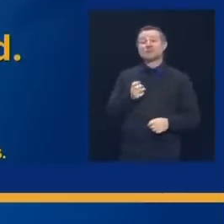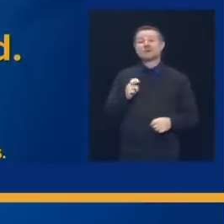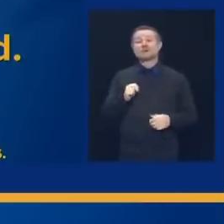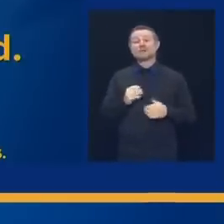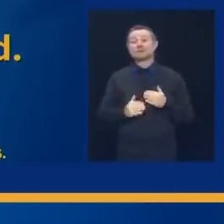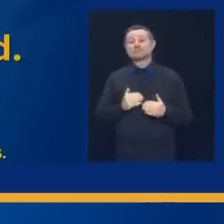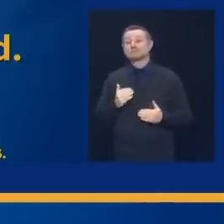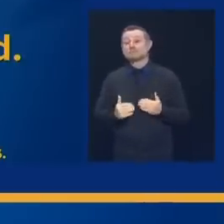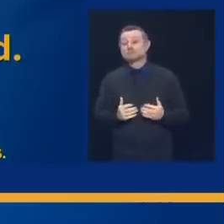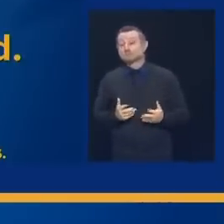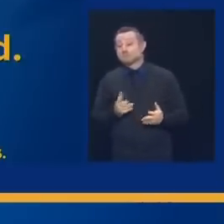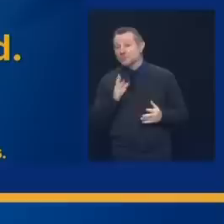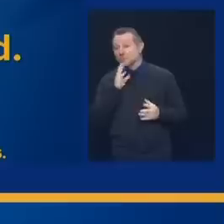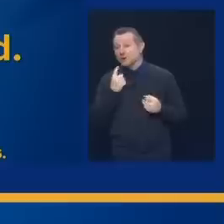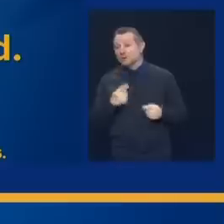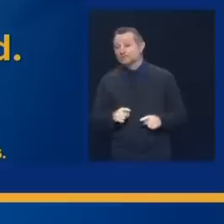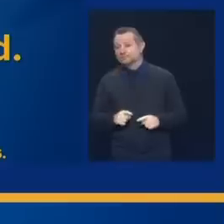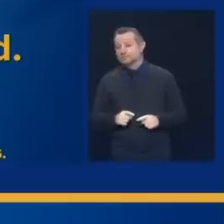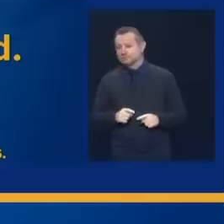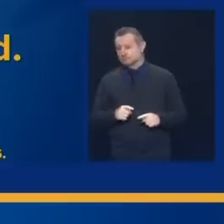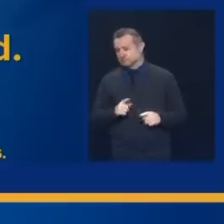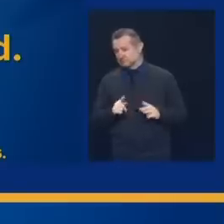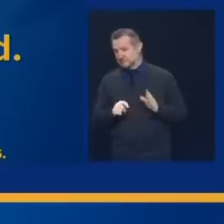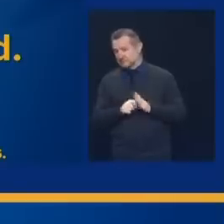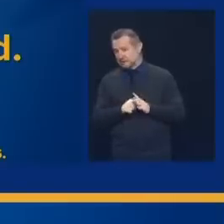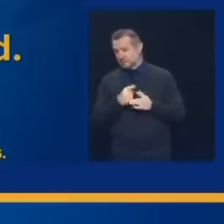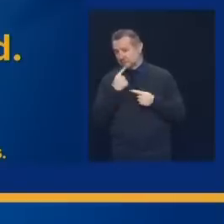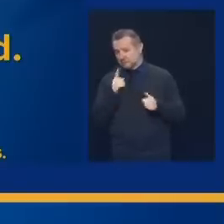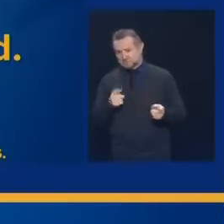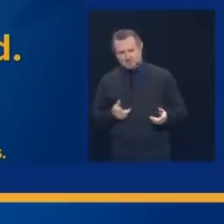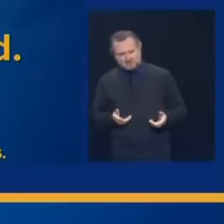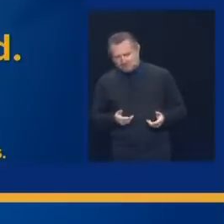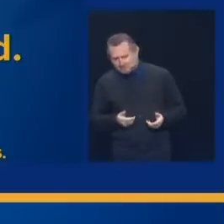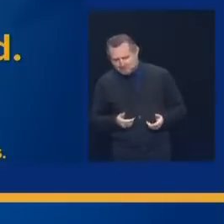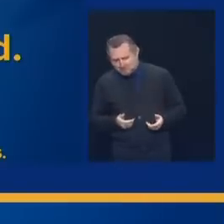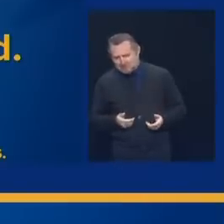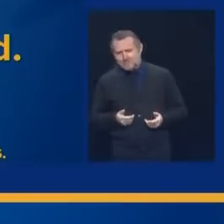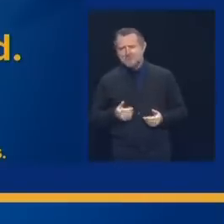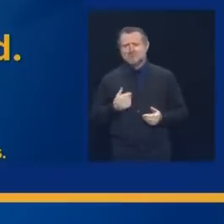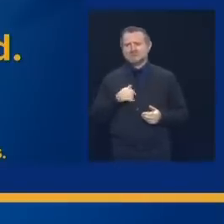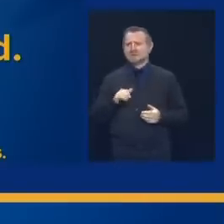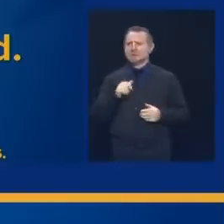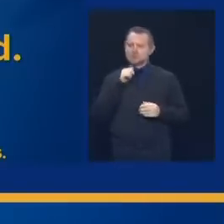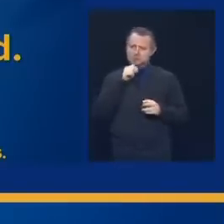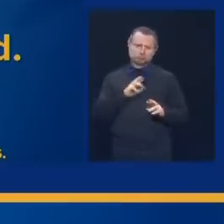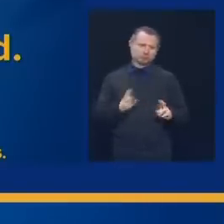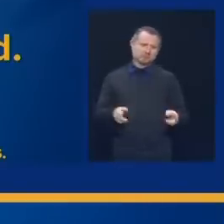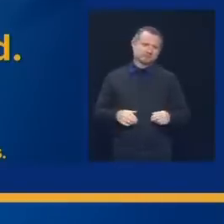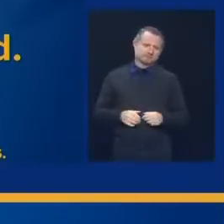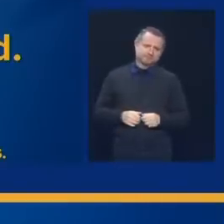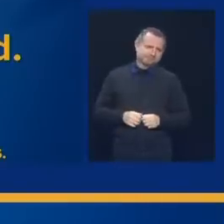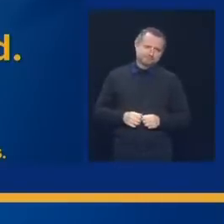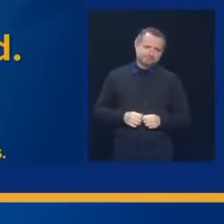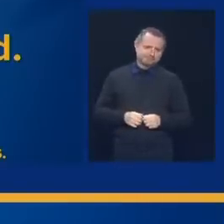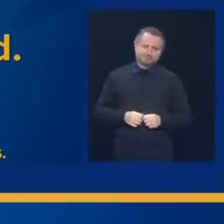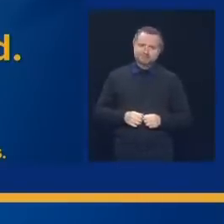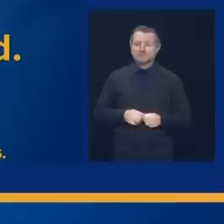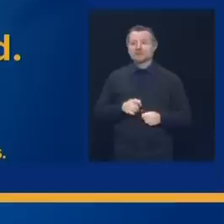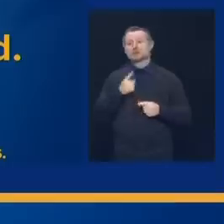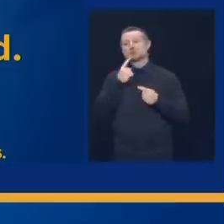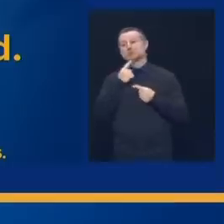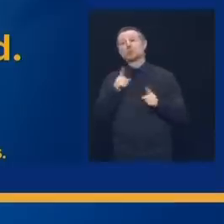the vaccine. That's not the vaccine period. That at best is the beginning of the